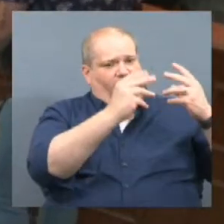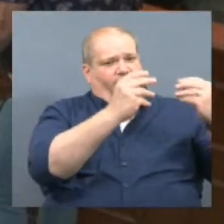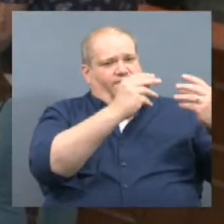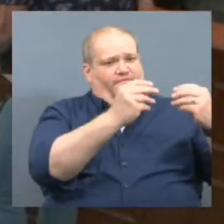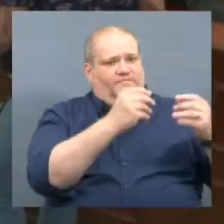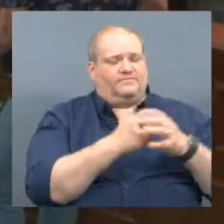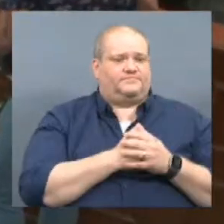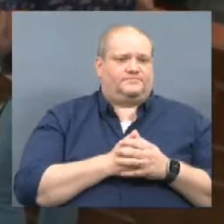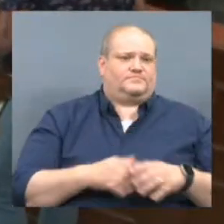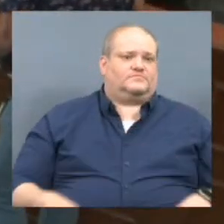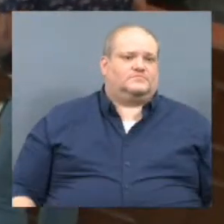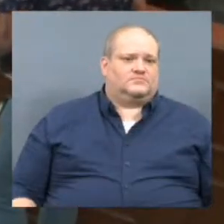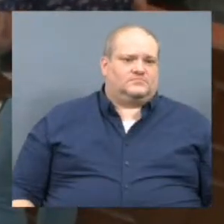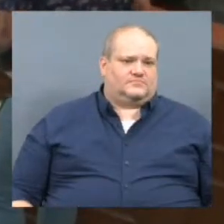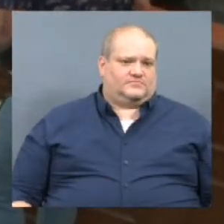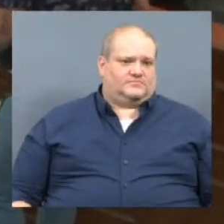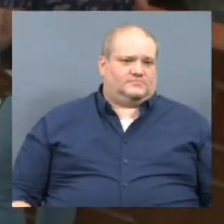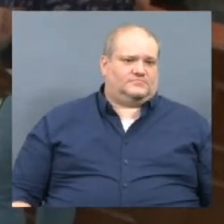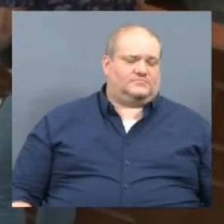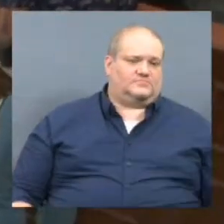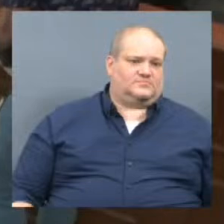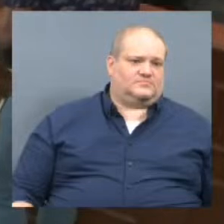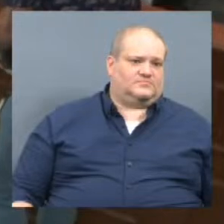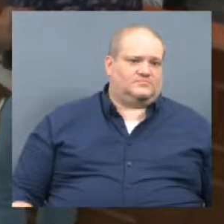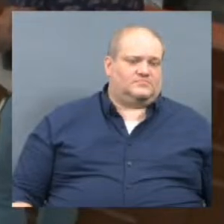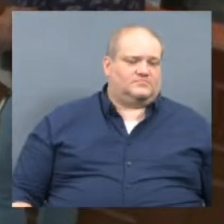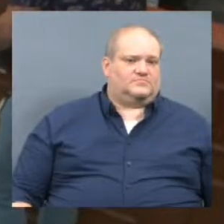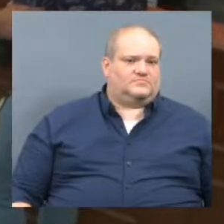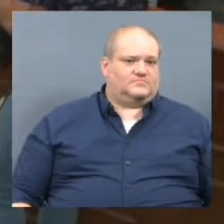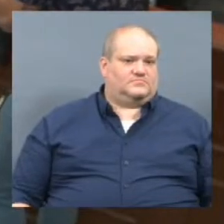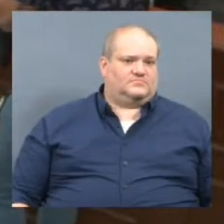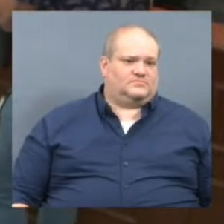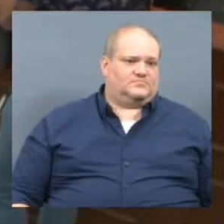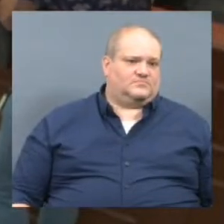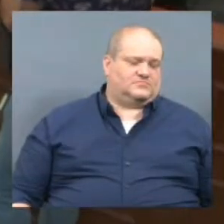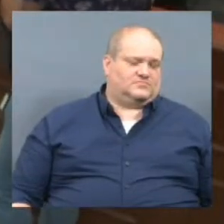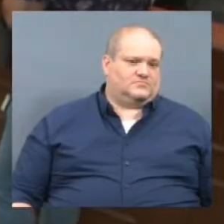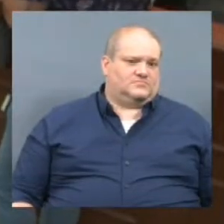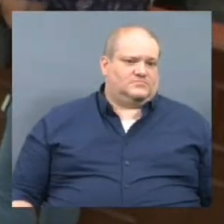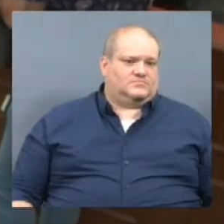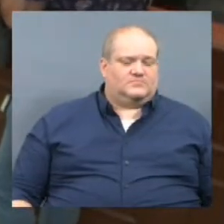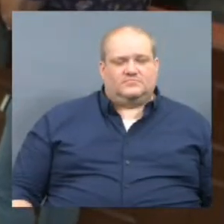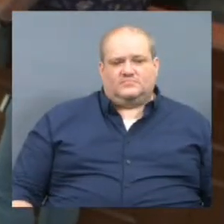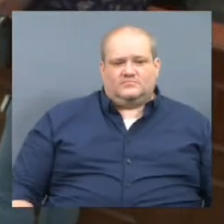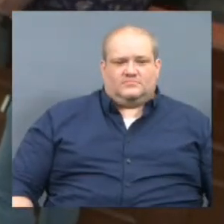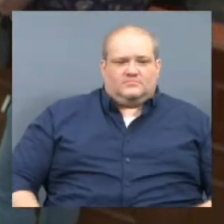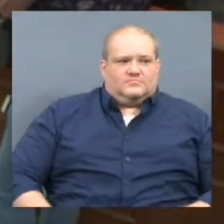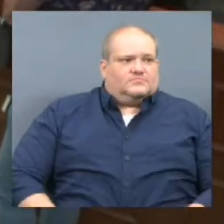Yes, it failed.